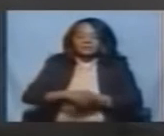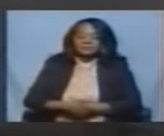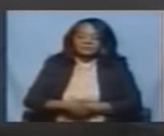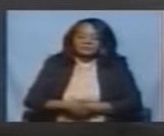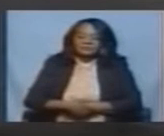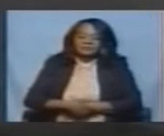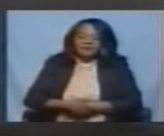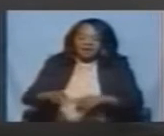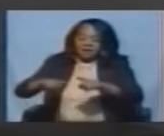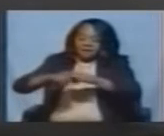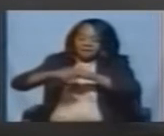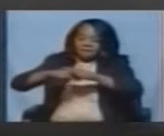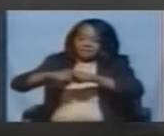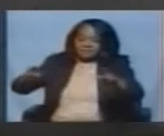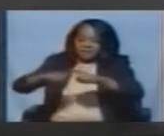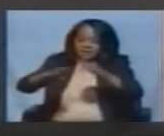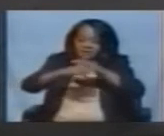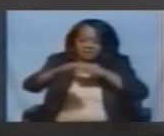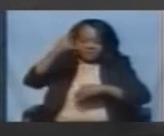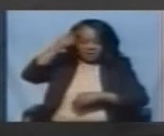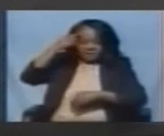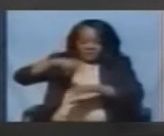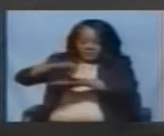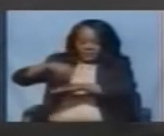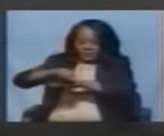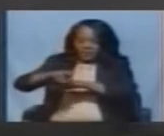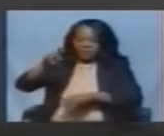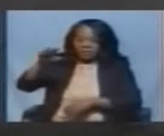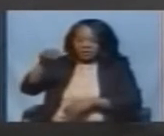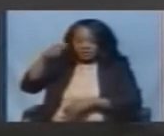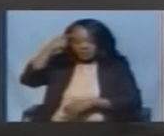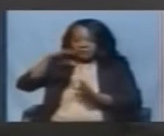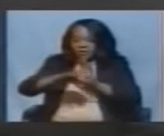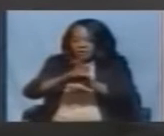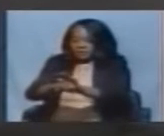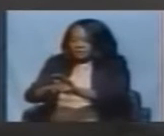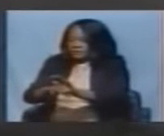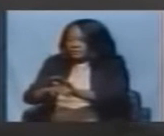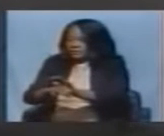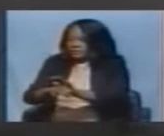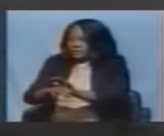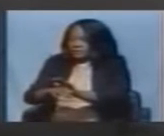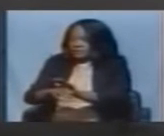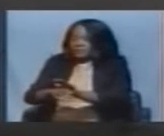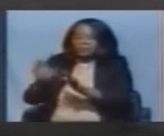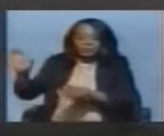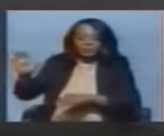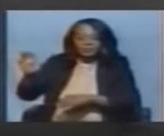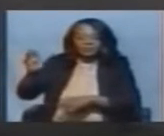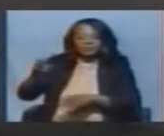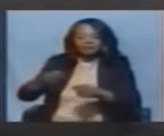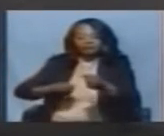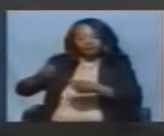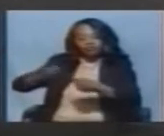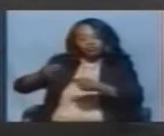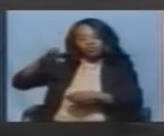various levels, is that when a permanent secretary, for instance, comes to the, you know, runs a ministry, he